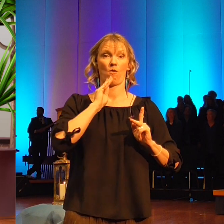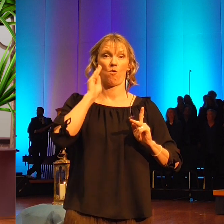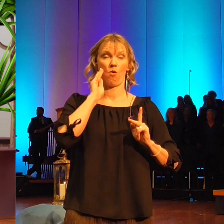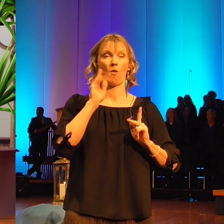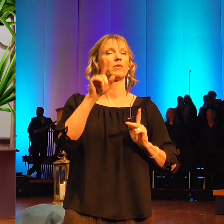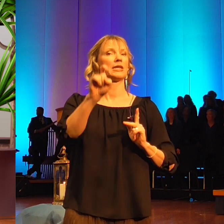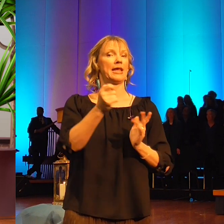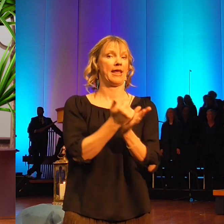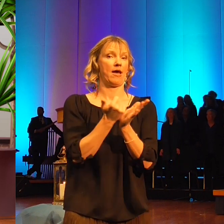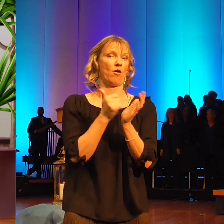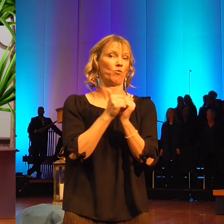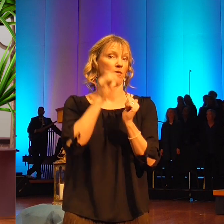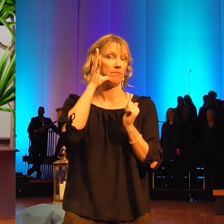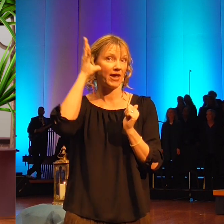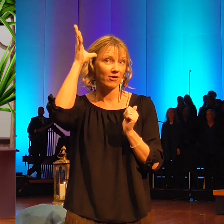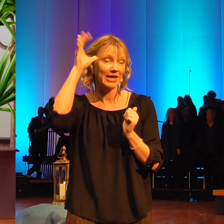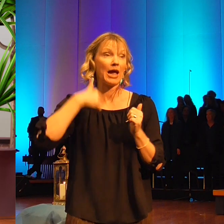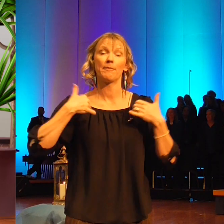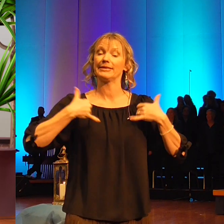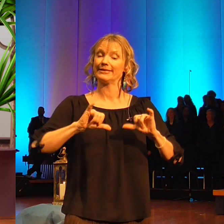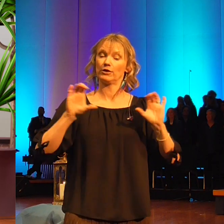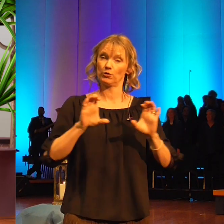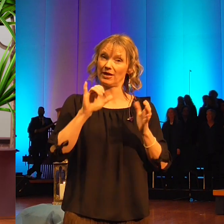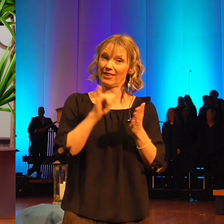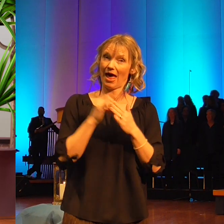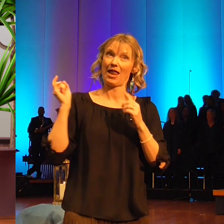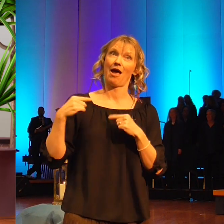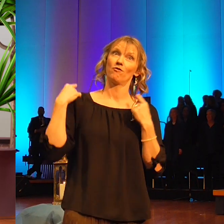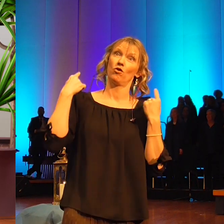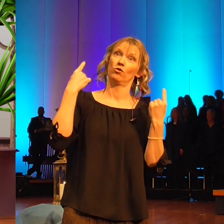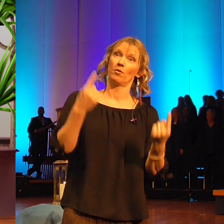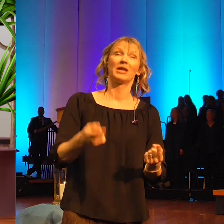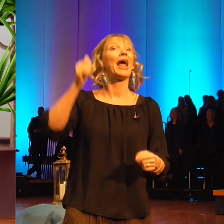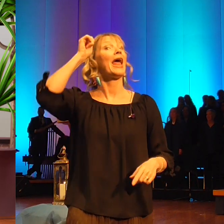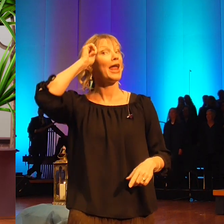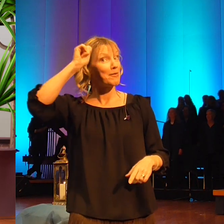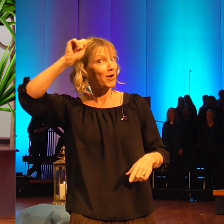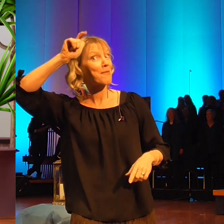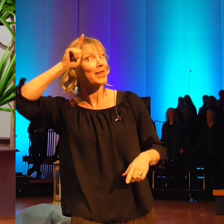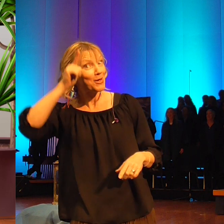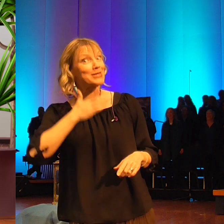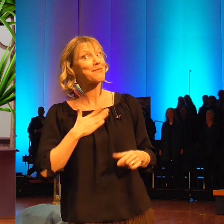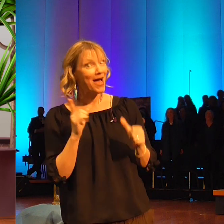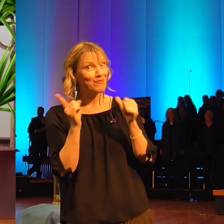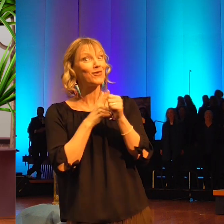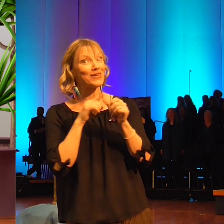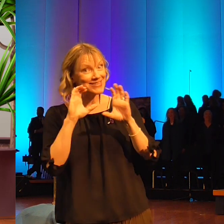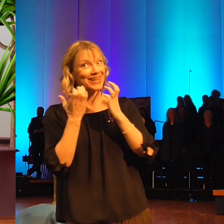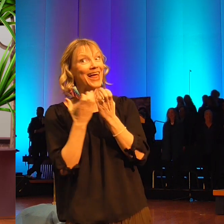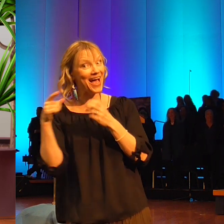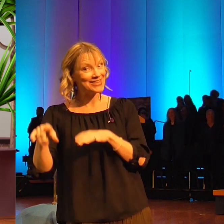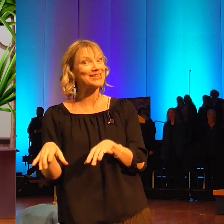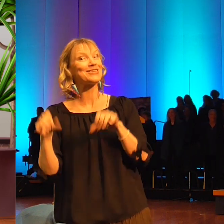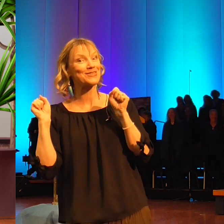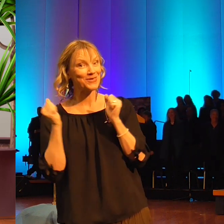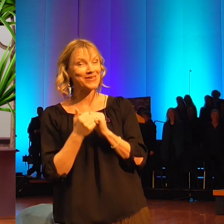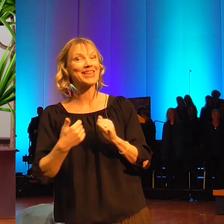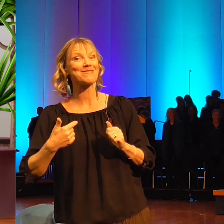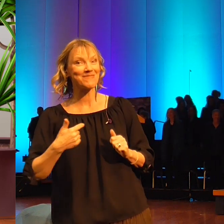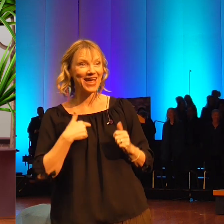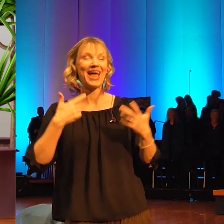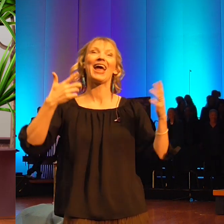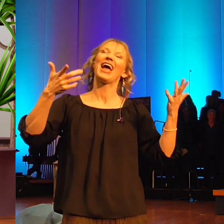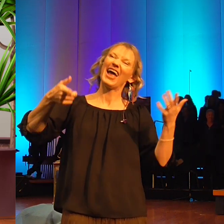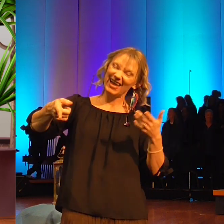help with parenting, I'm still doing that after all this time. Lincoln was in my first class, as a matter of fact. Having a little